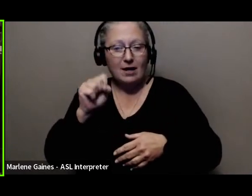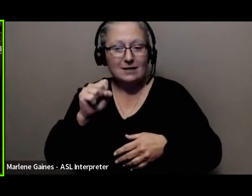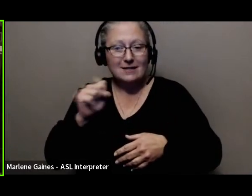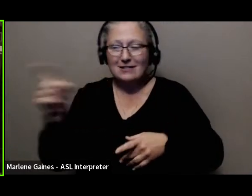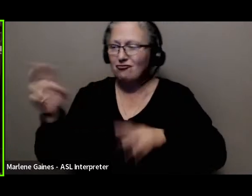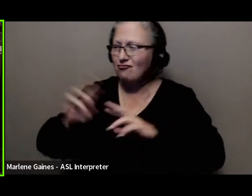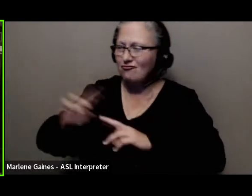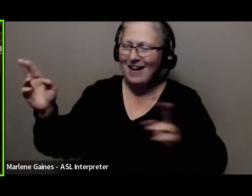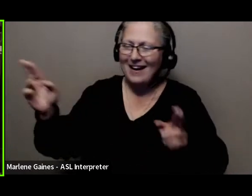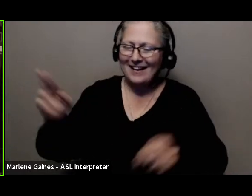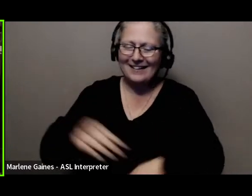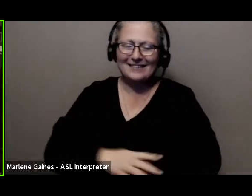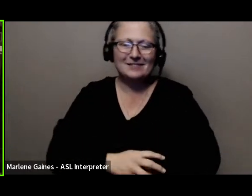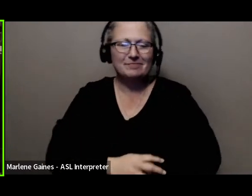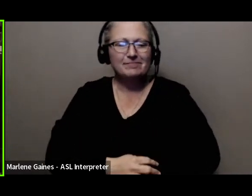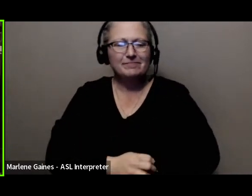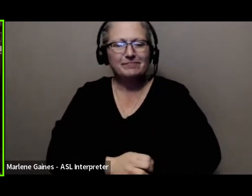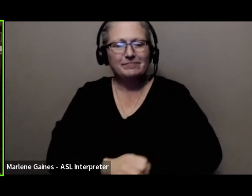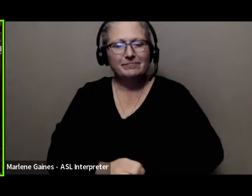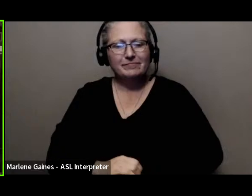ready.